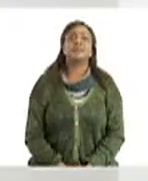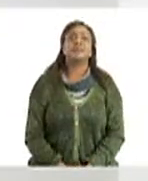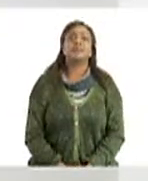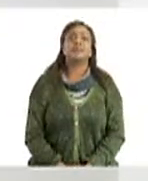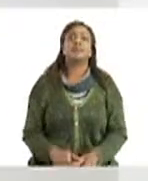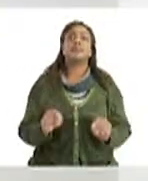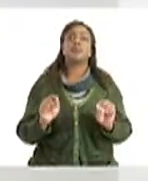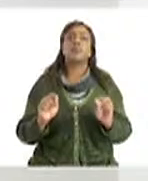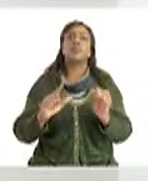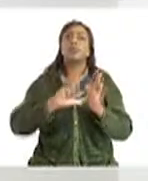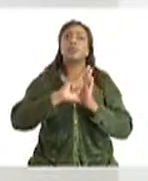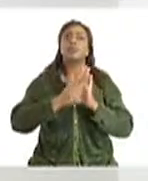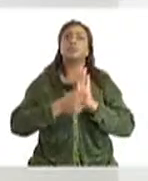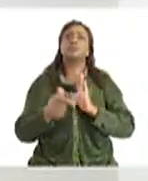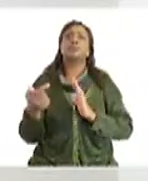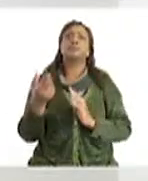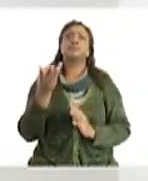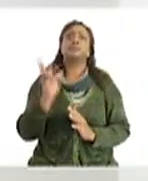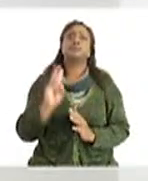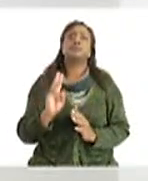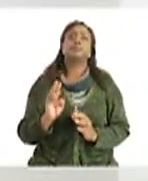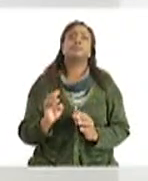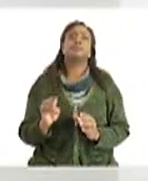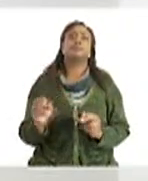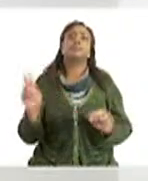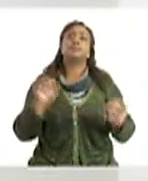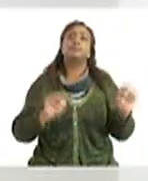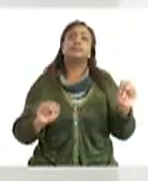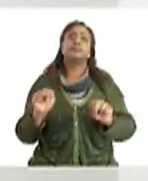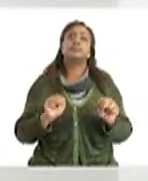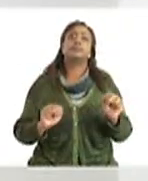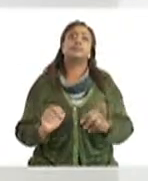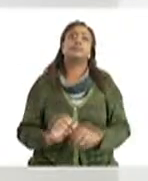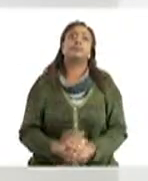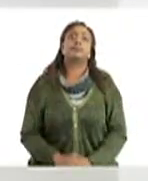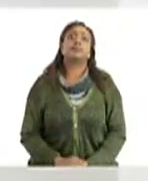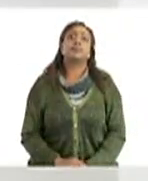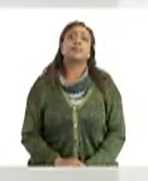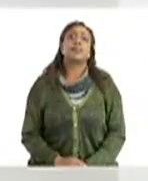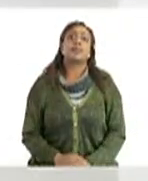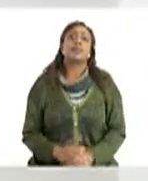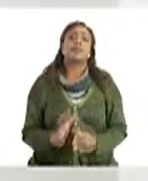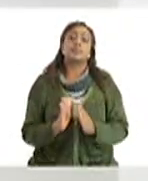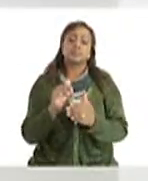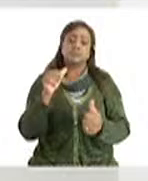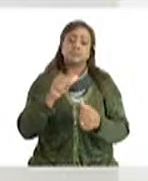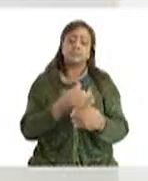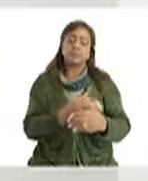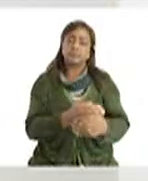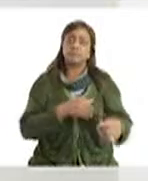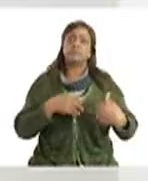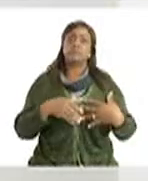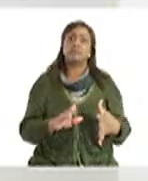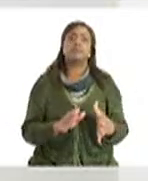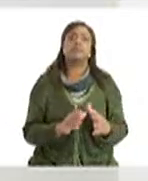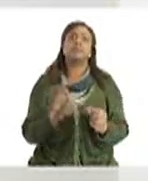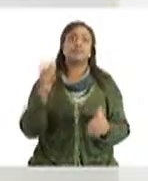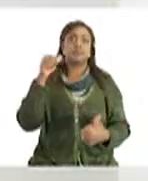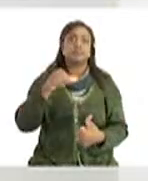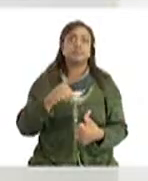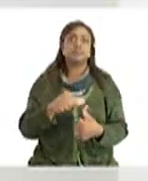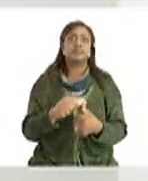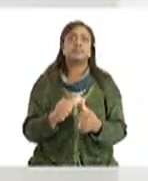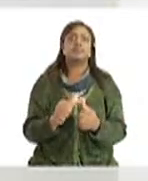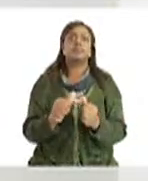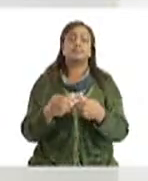Today's grade 6 lesson is on natural science. But before we can begin, please let us remember